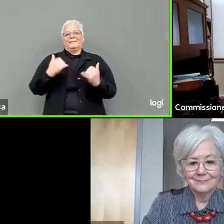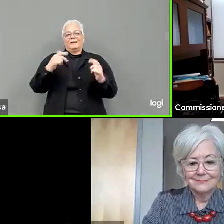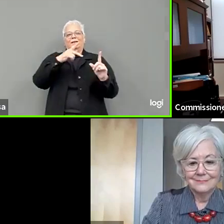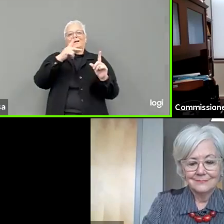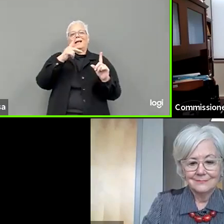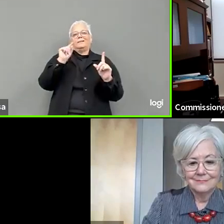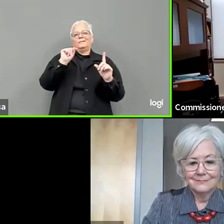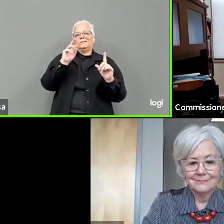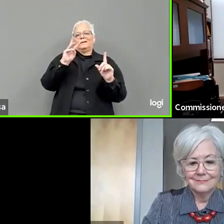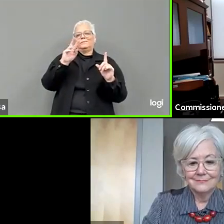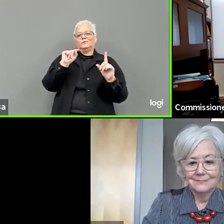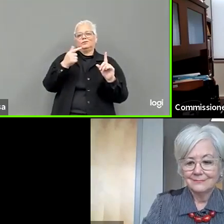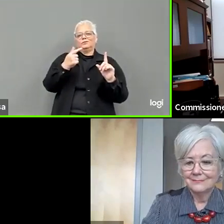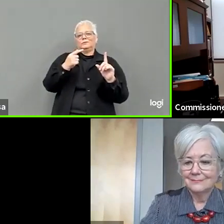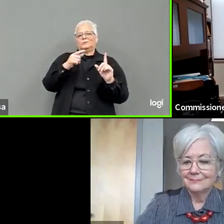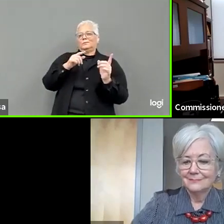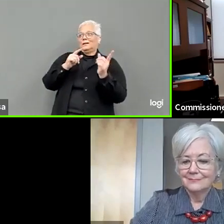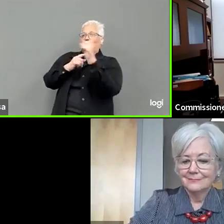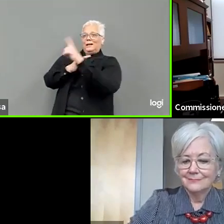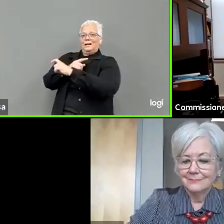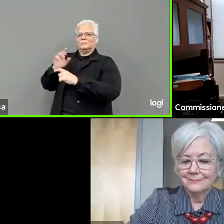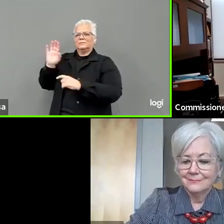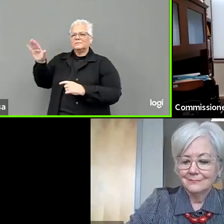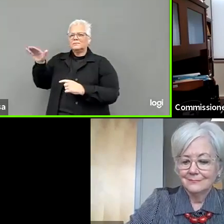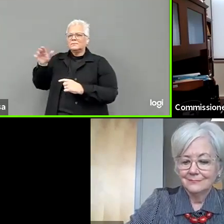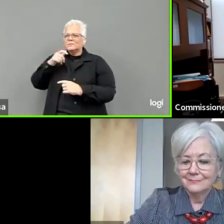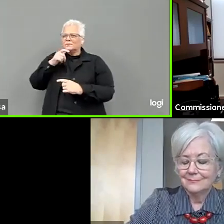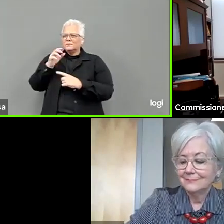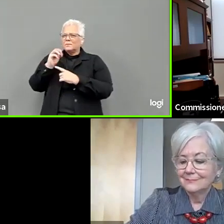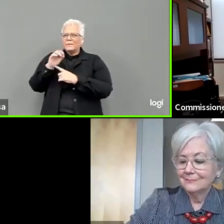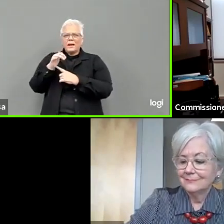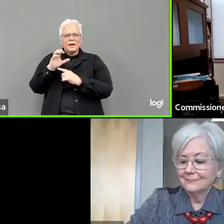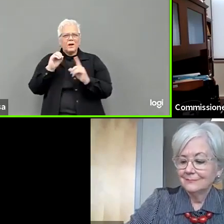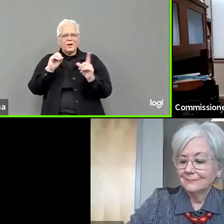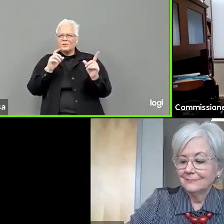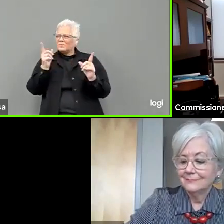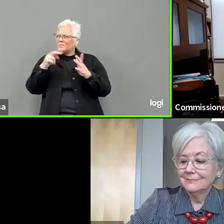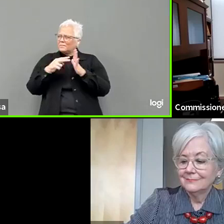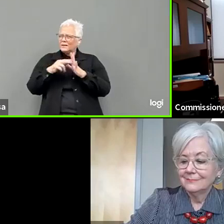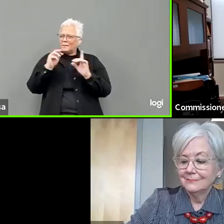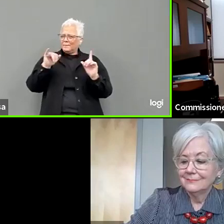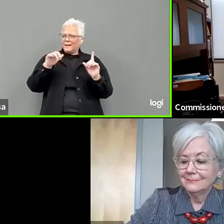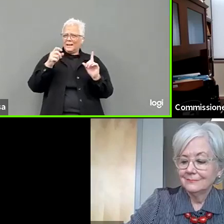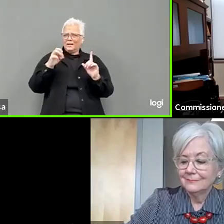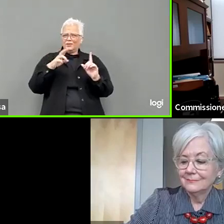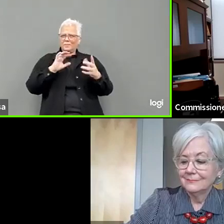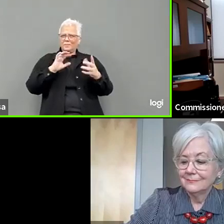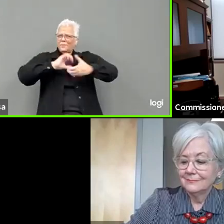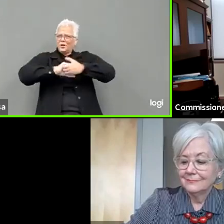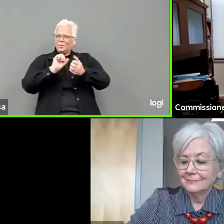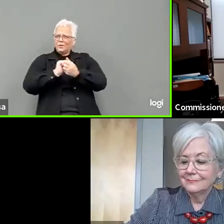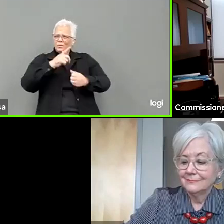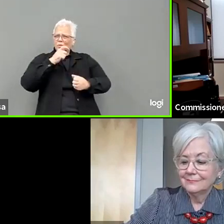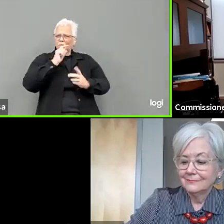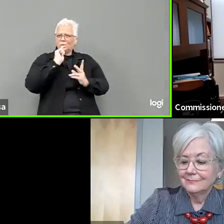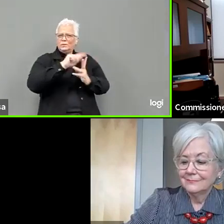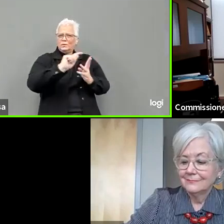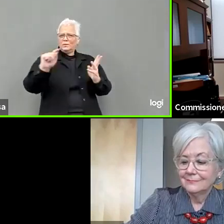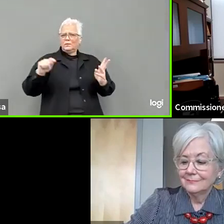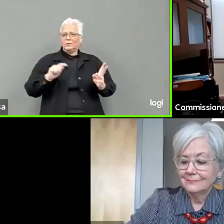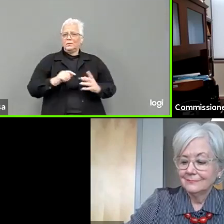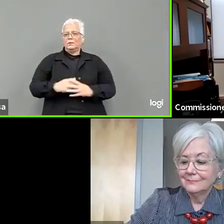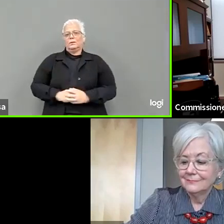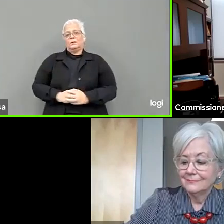PODs? Who are the partners? When will they start? Where will they be? And also, the president said every state would have a